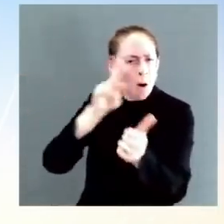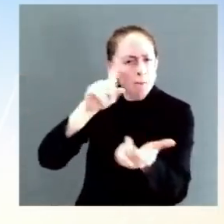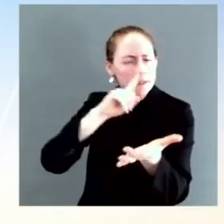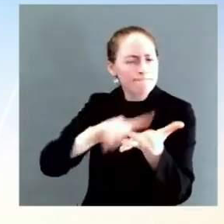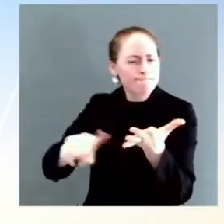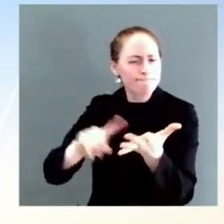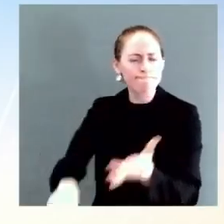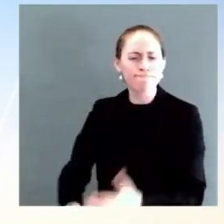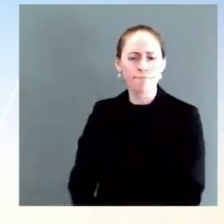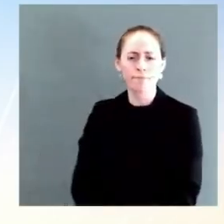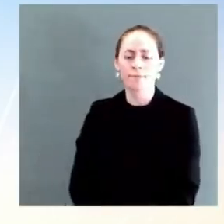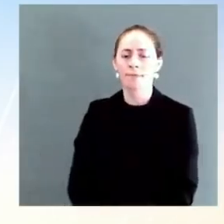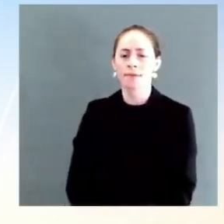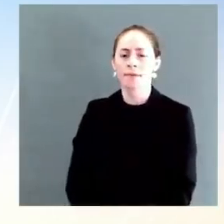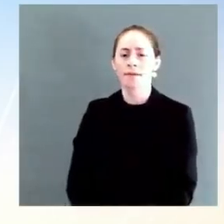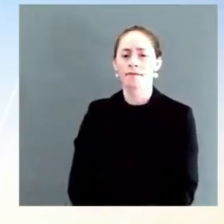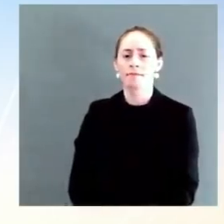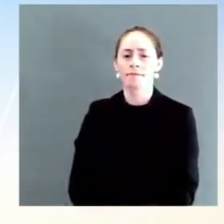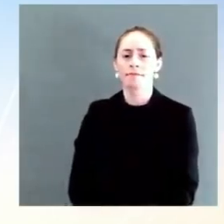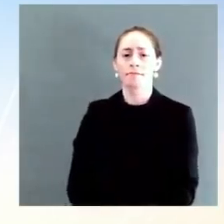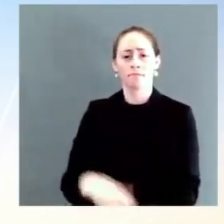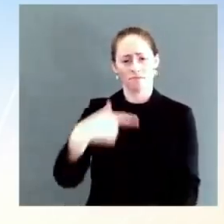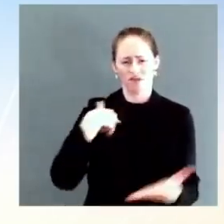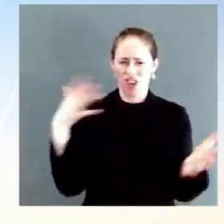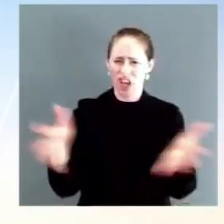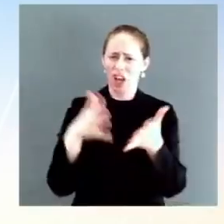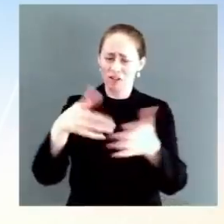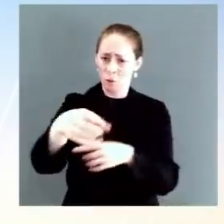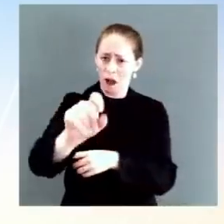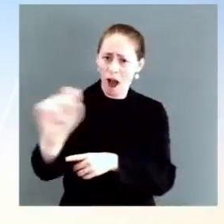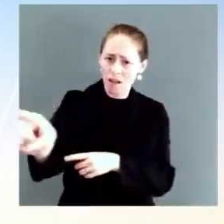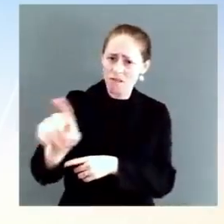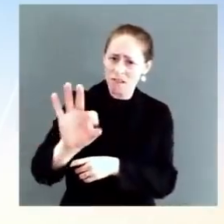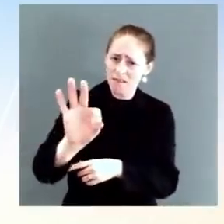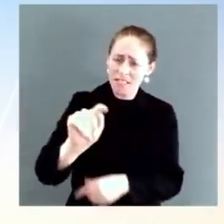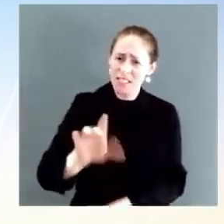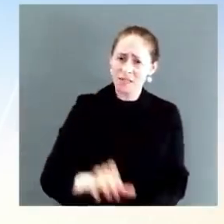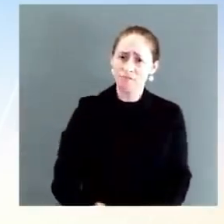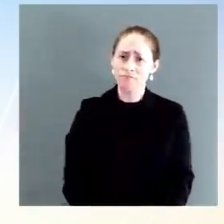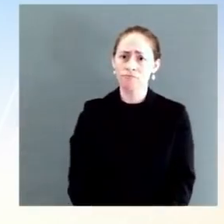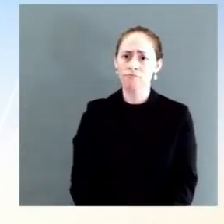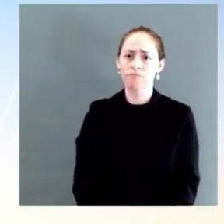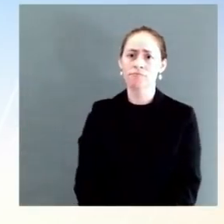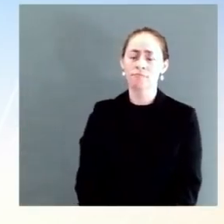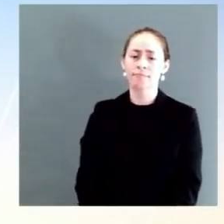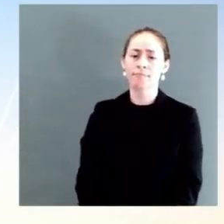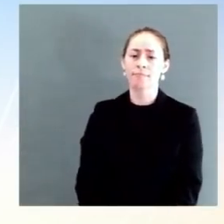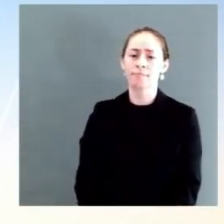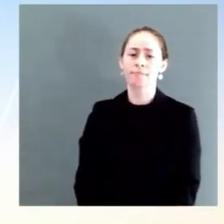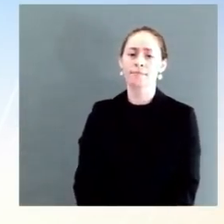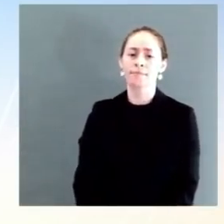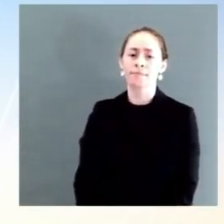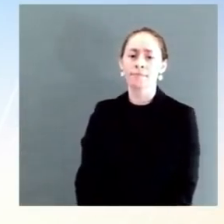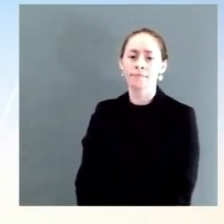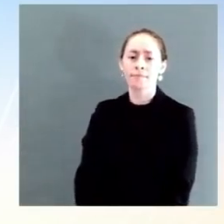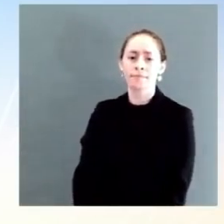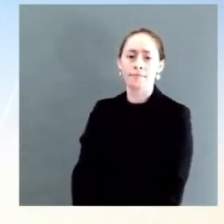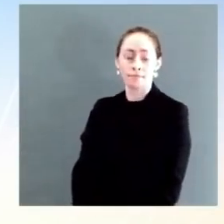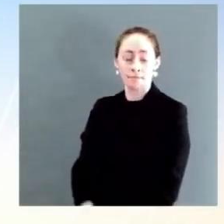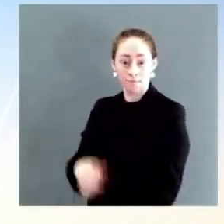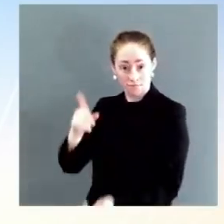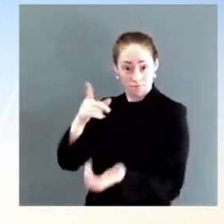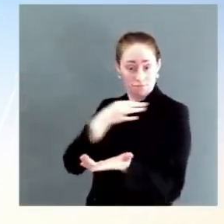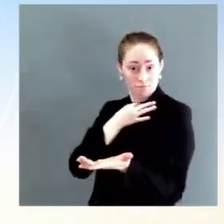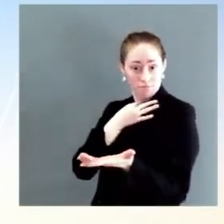ahead. Thanks, Jen. Has the president been briefed on this first case of the Omicron variant, and who briefed him? He has been briefed. Again, he meets with his medical team every